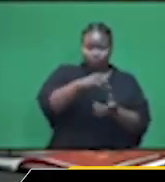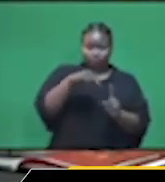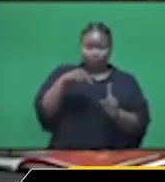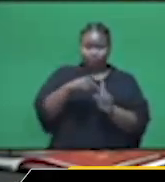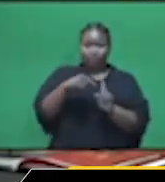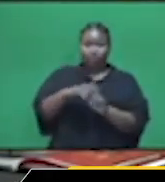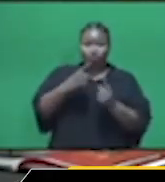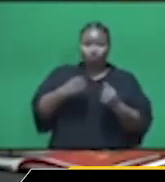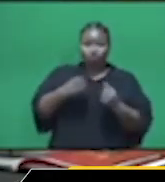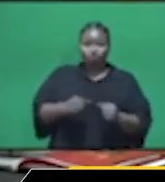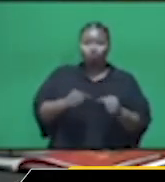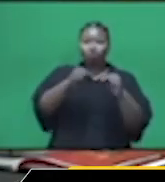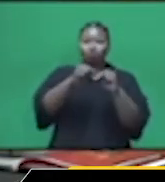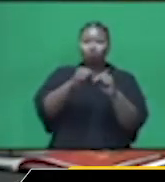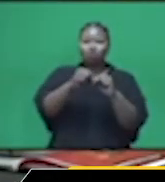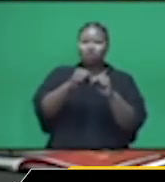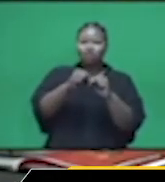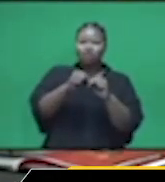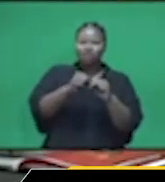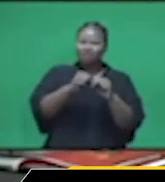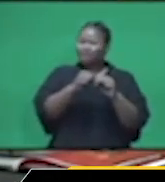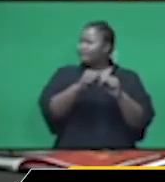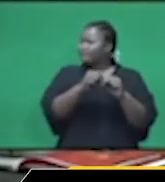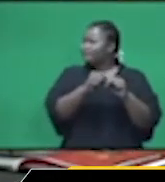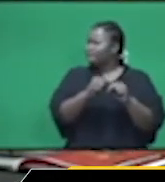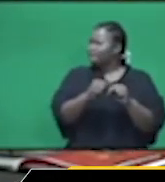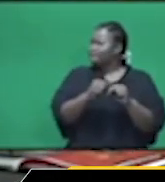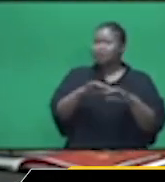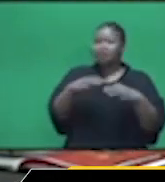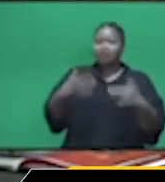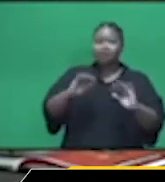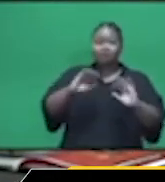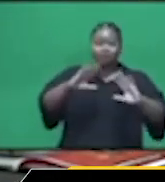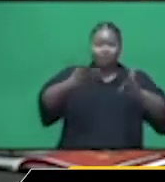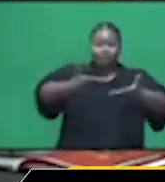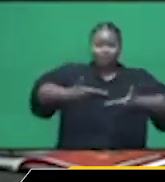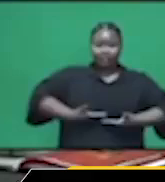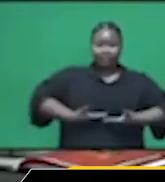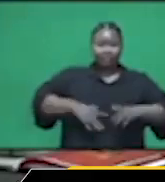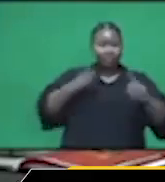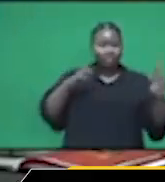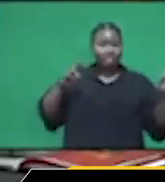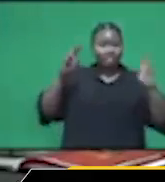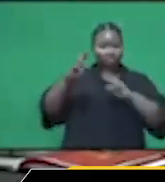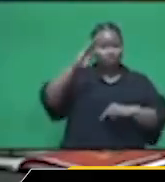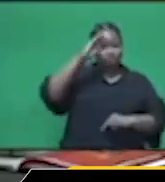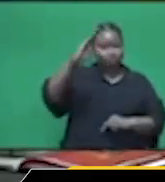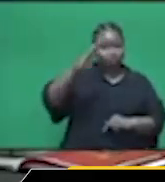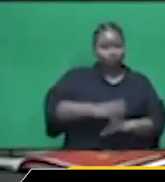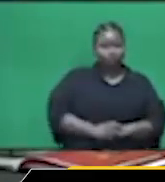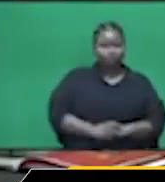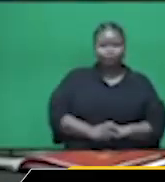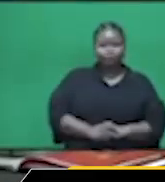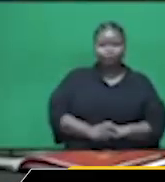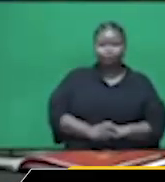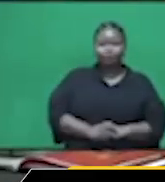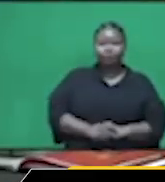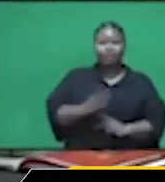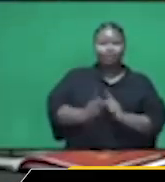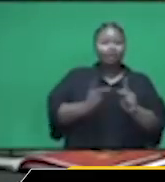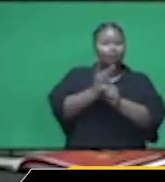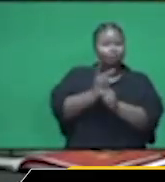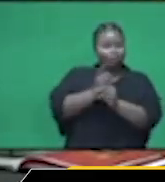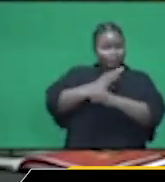entire oppressed people of Swaziland, please receive our revolutionary greetings and salutation for